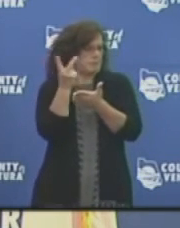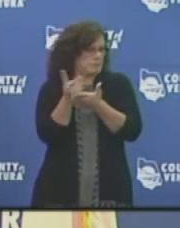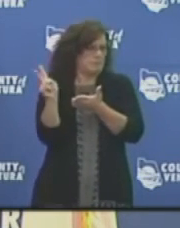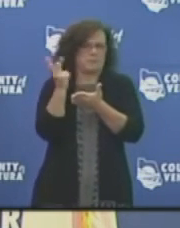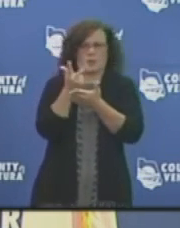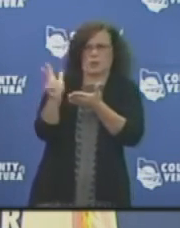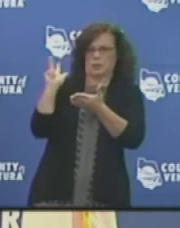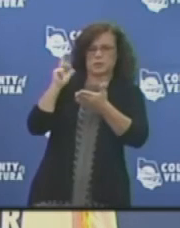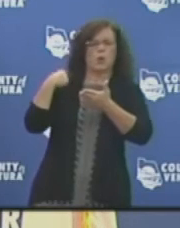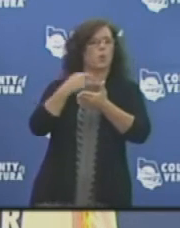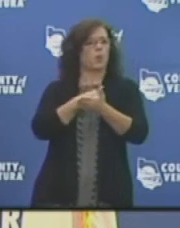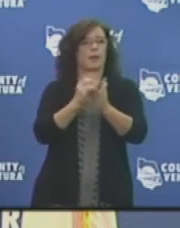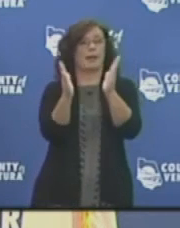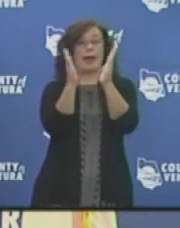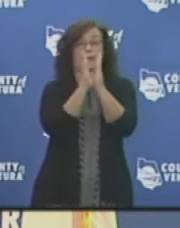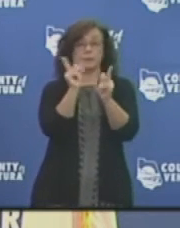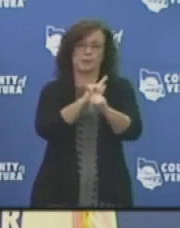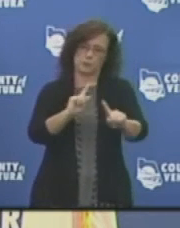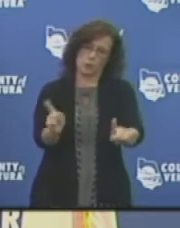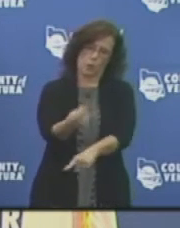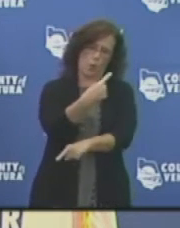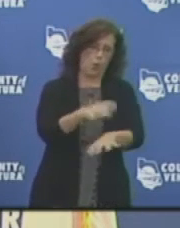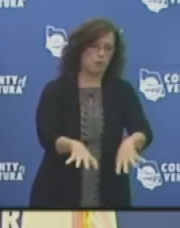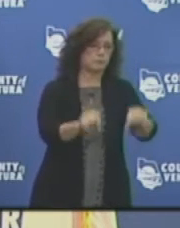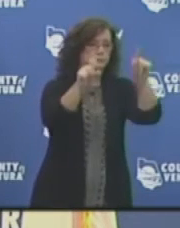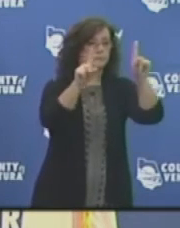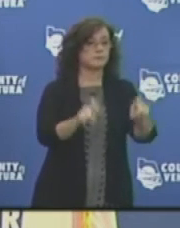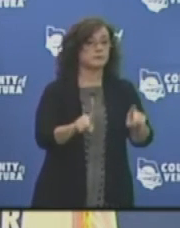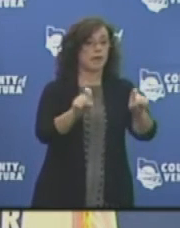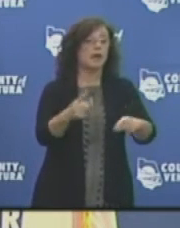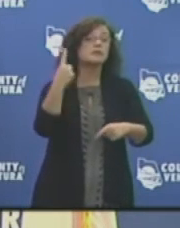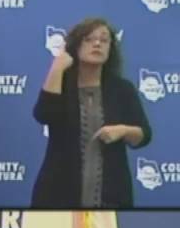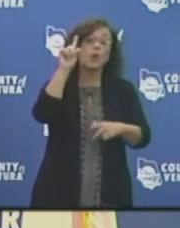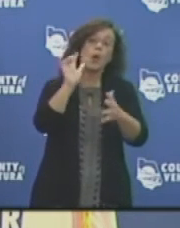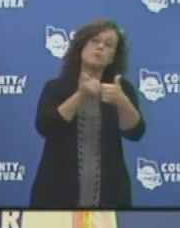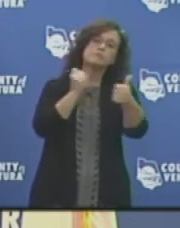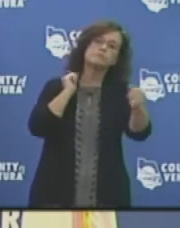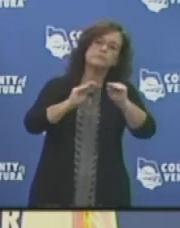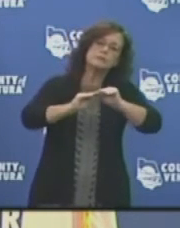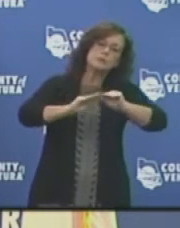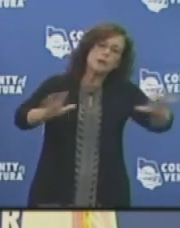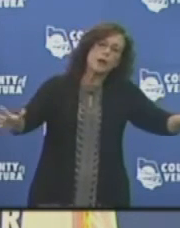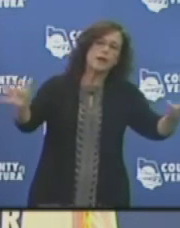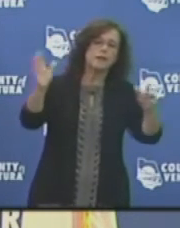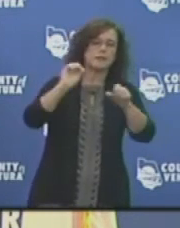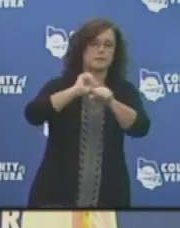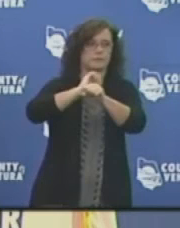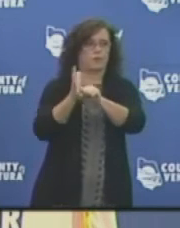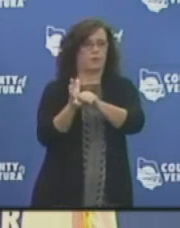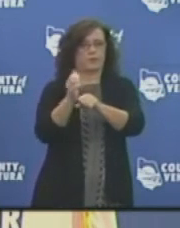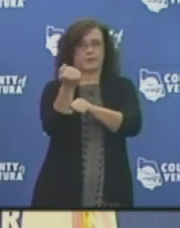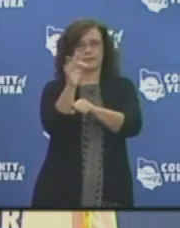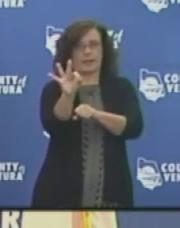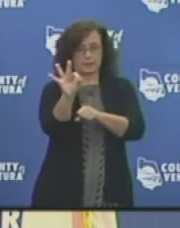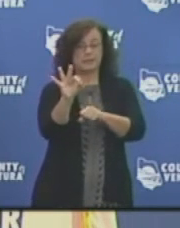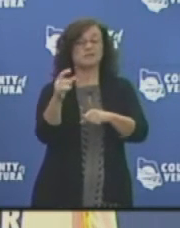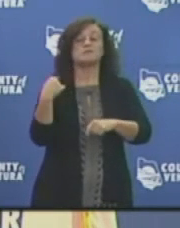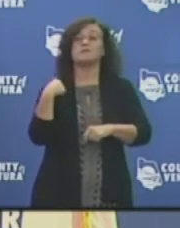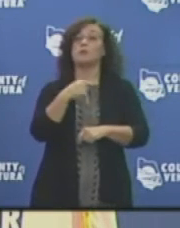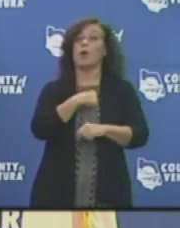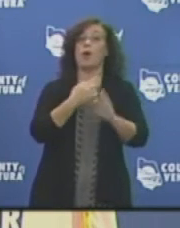get tested, make sure you're not spreading the COVID-19 virus around, and our community stepped